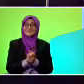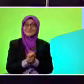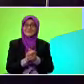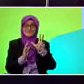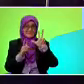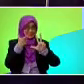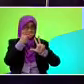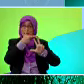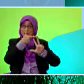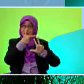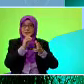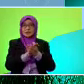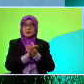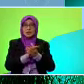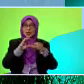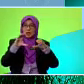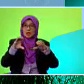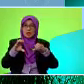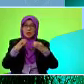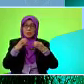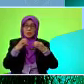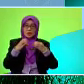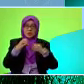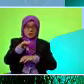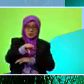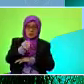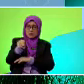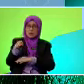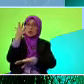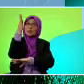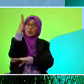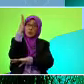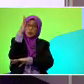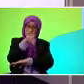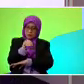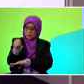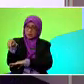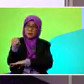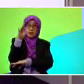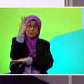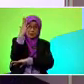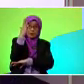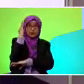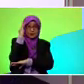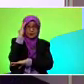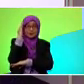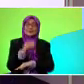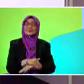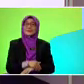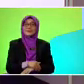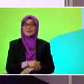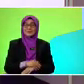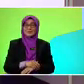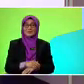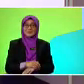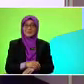one is in the production of organic fertilizers. Okay, who wants to tell about that? Okay, Akil.